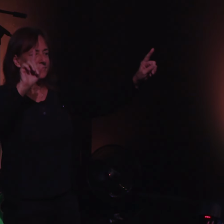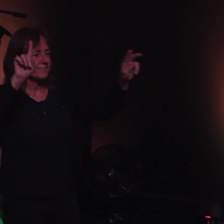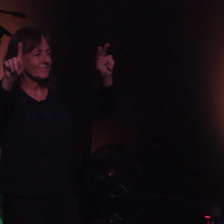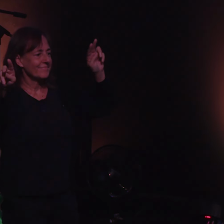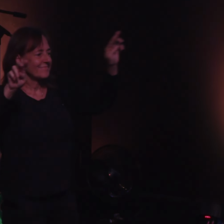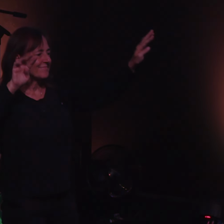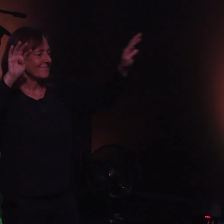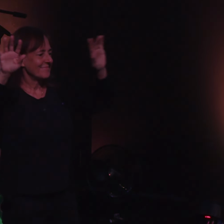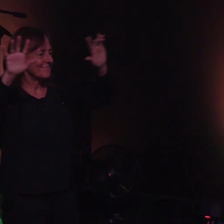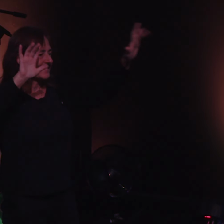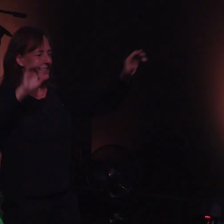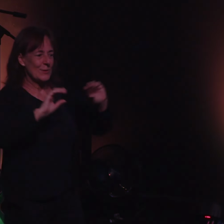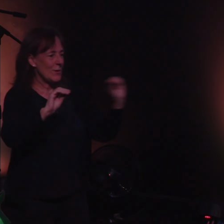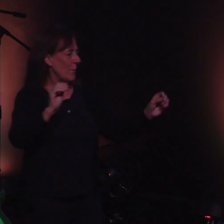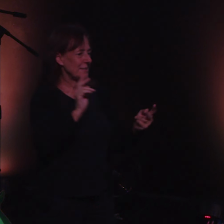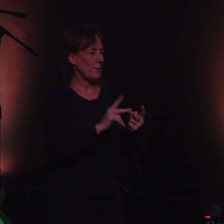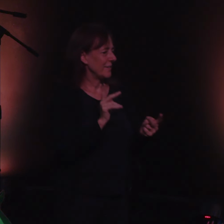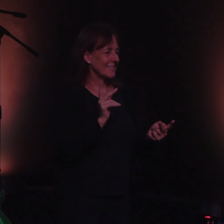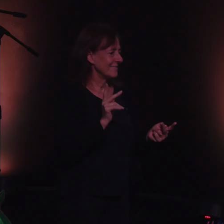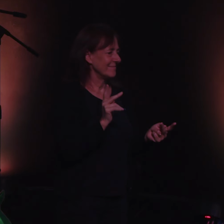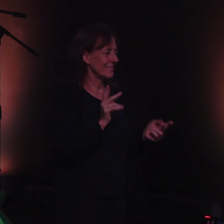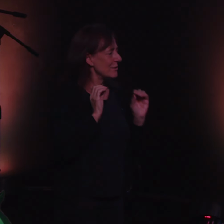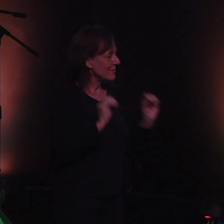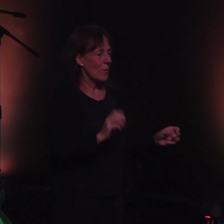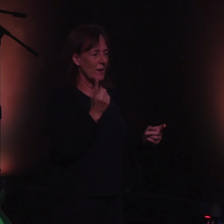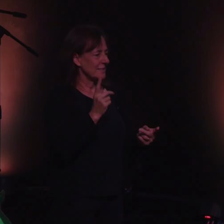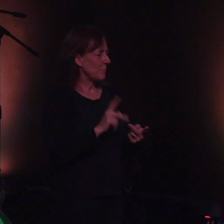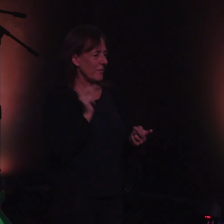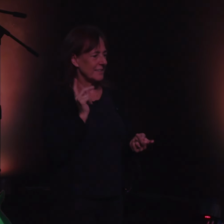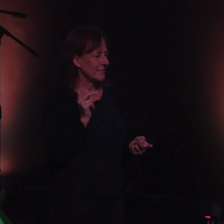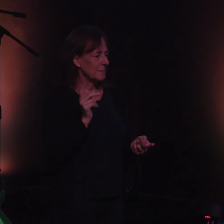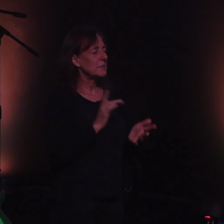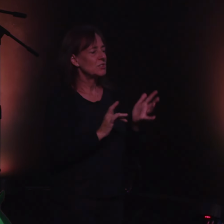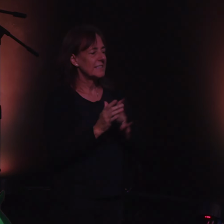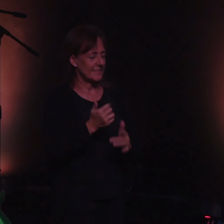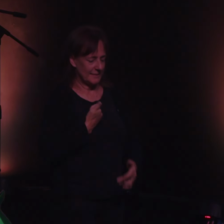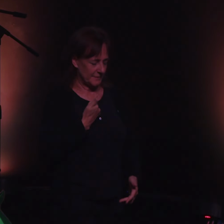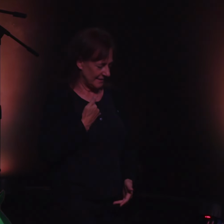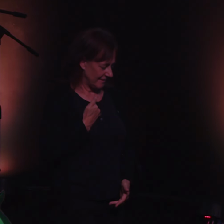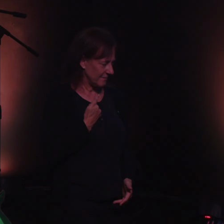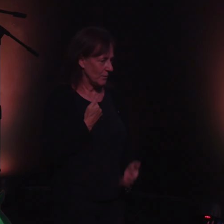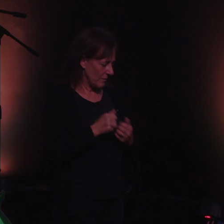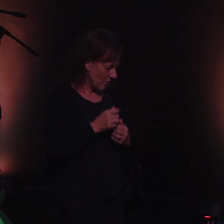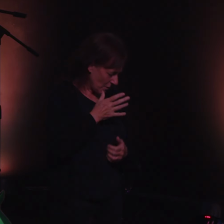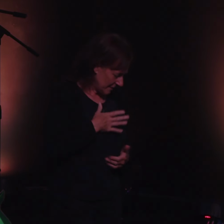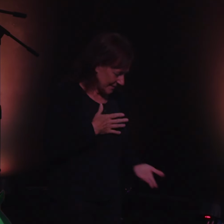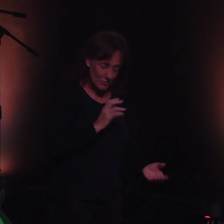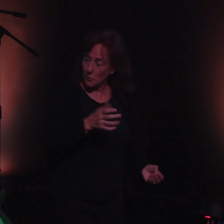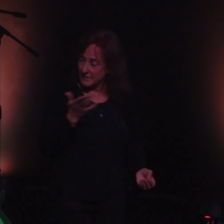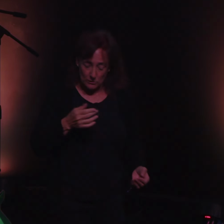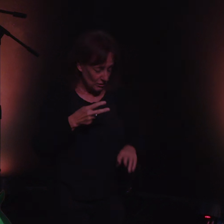One by one they go away because they know that they're not good enough. And Jesus, with this woman, says, there's no one